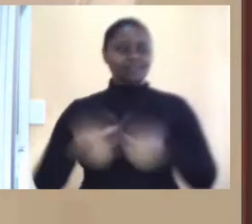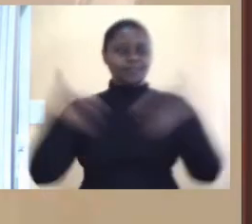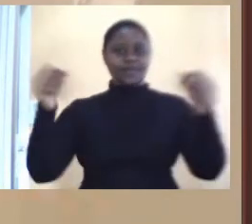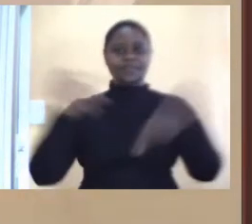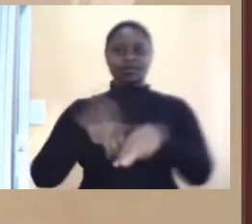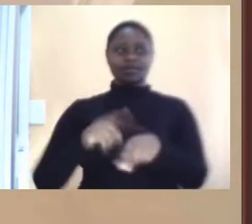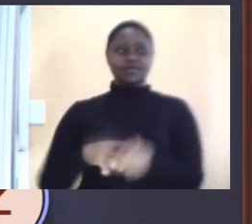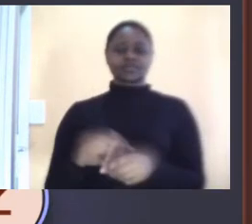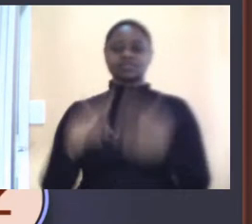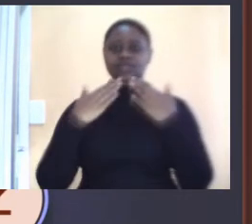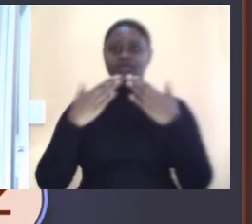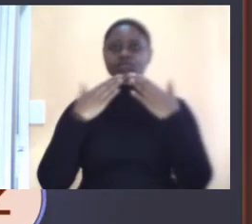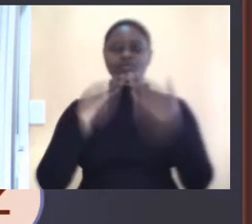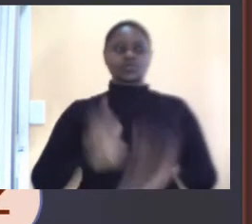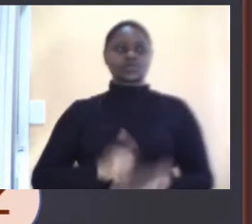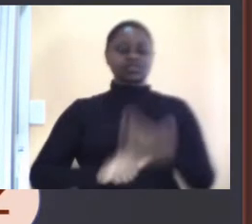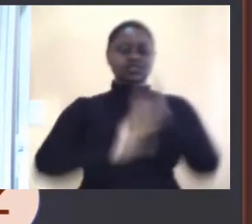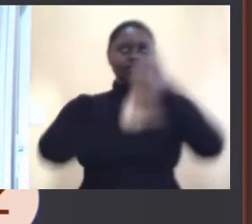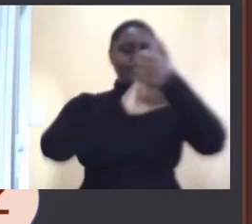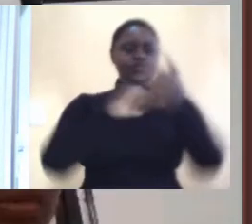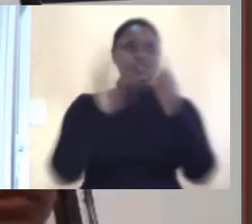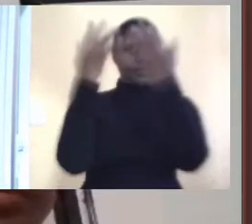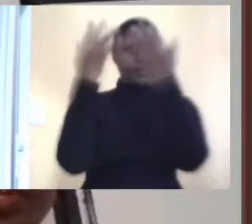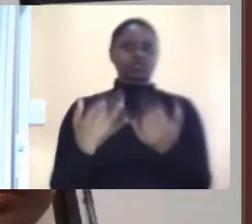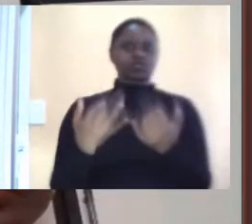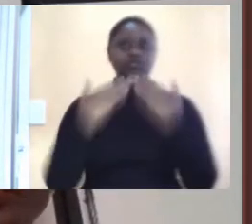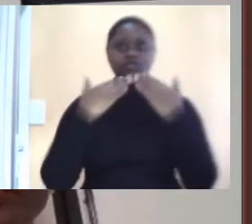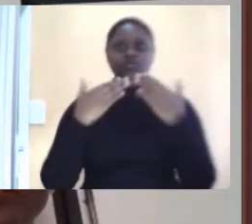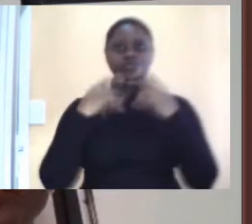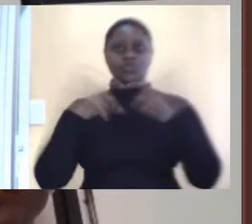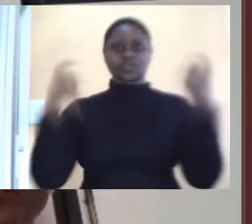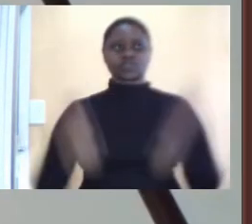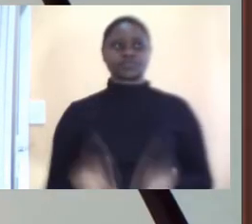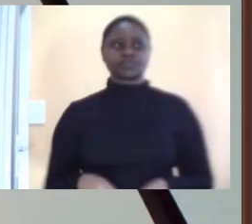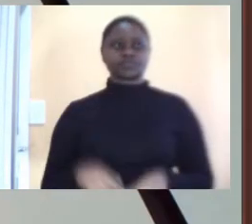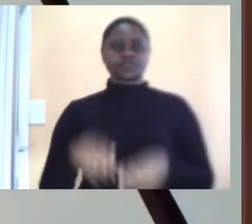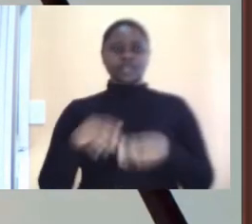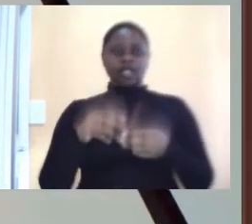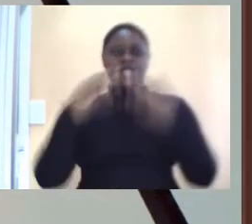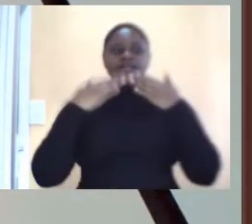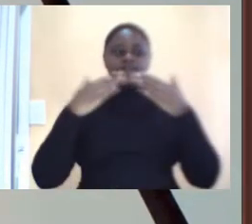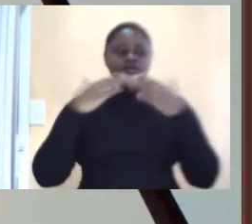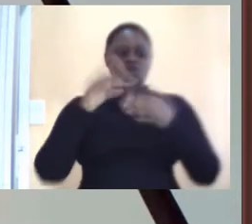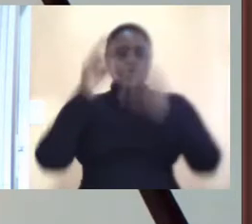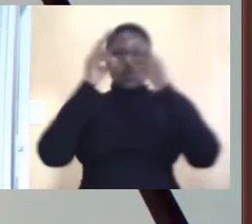Siyabonga kakhulu, we support the budget. Thank you so much. Thank you, Honorable Member.